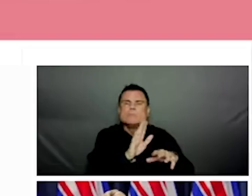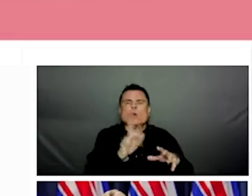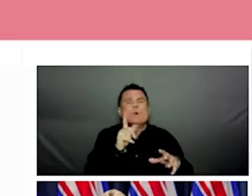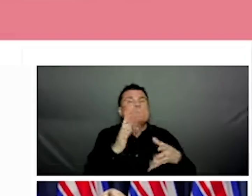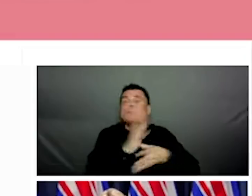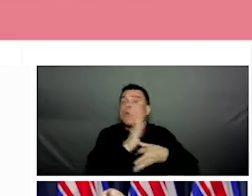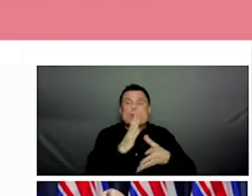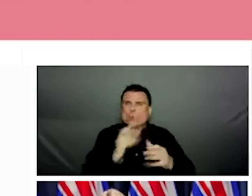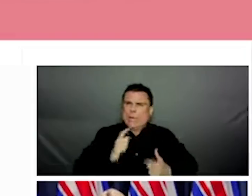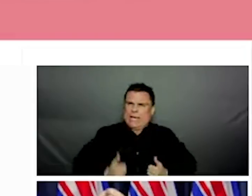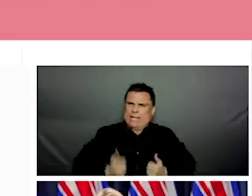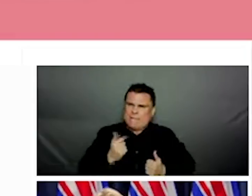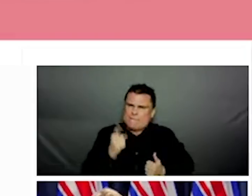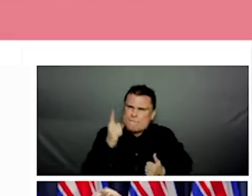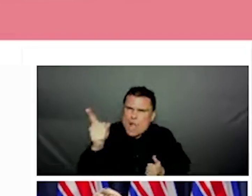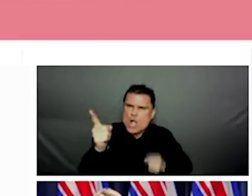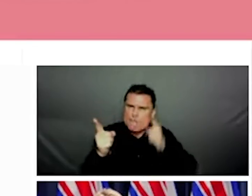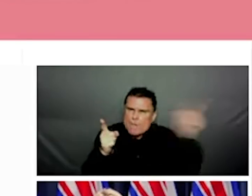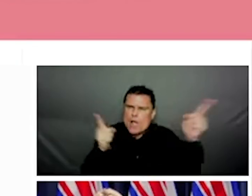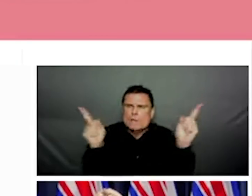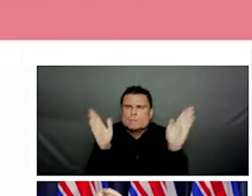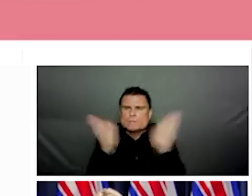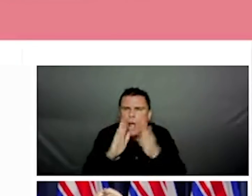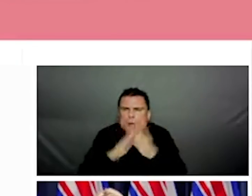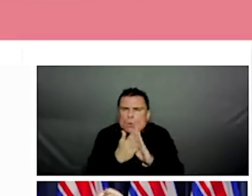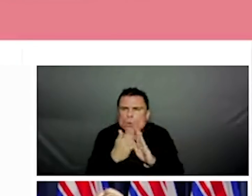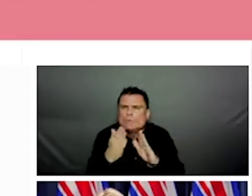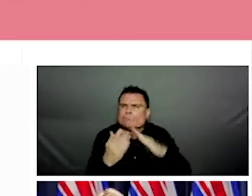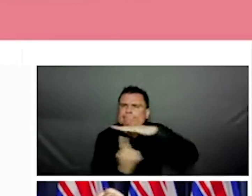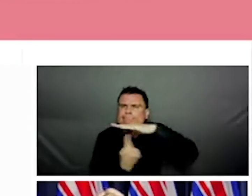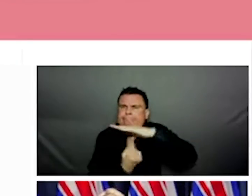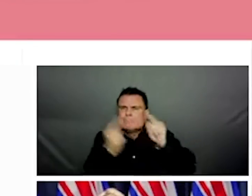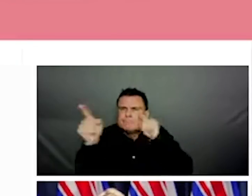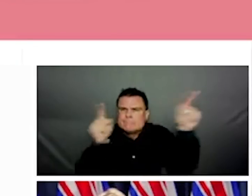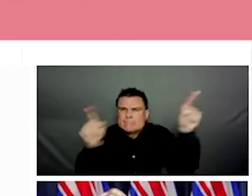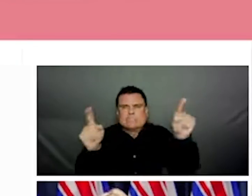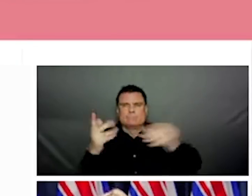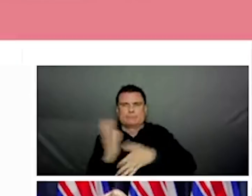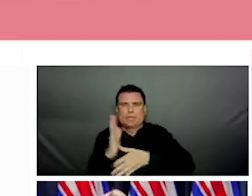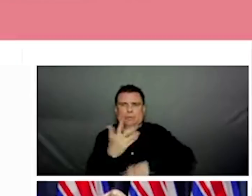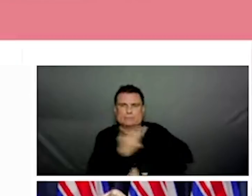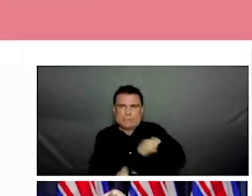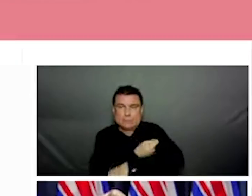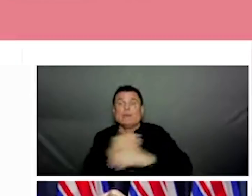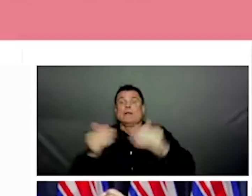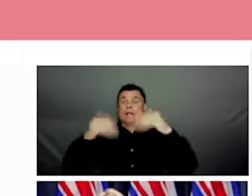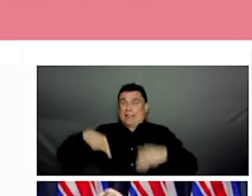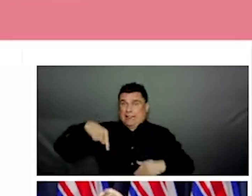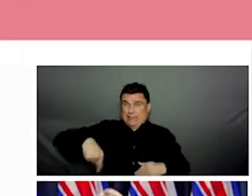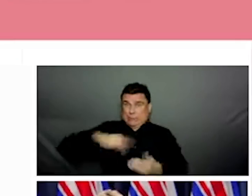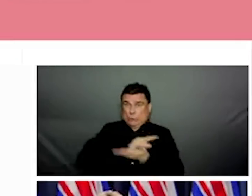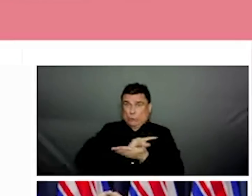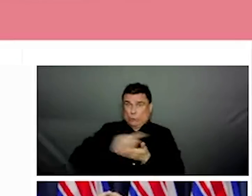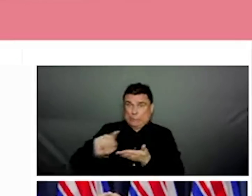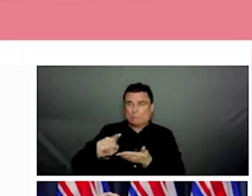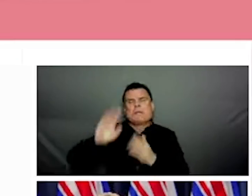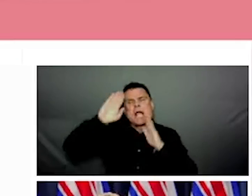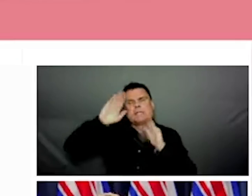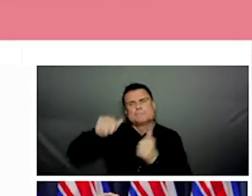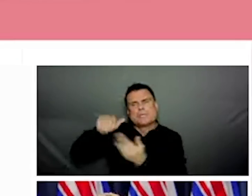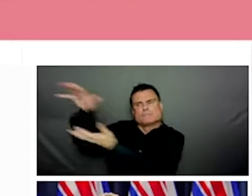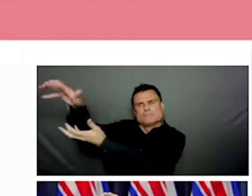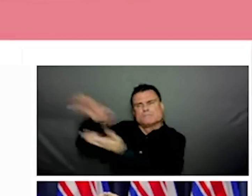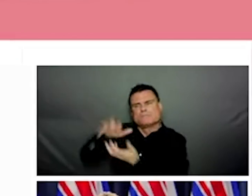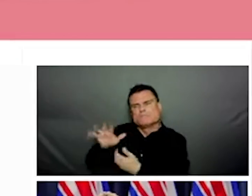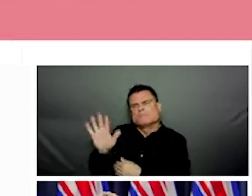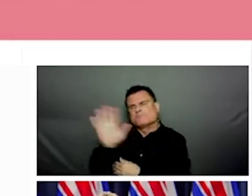16,575 doses of the Pfizer vaccine this week, January 4th, the week of January 4th. We've not yet received it. We have just